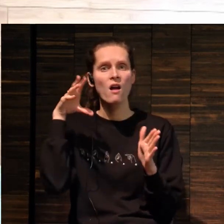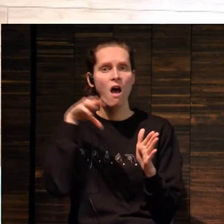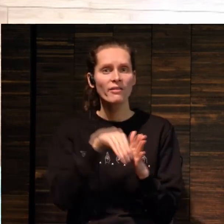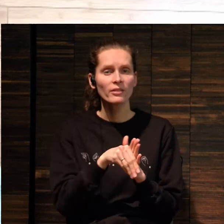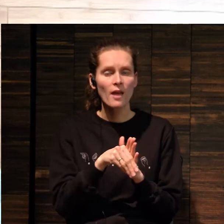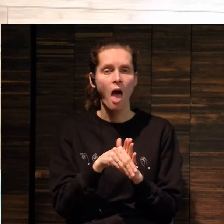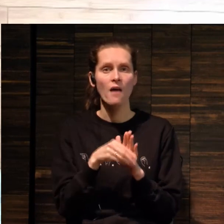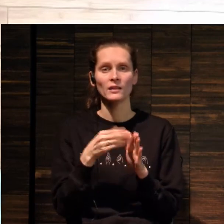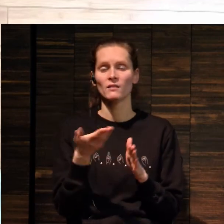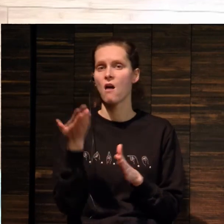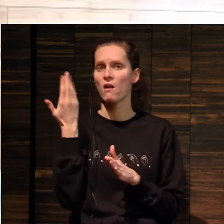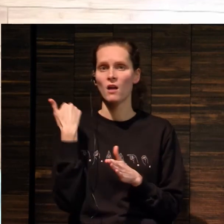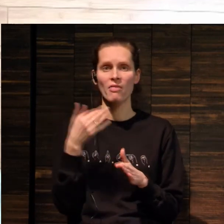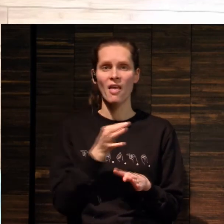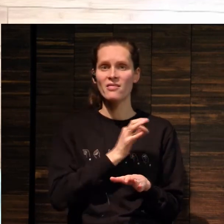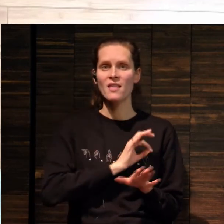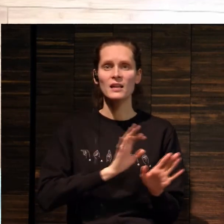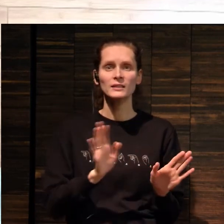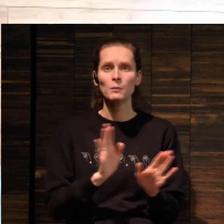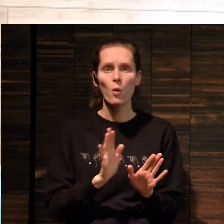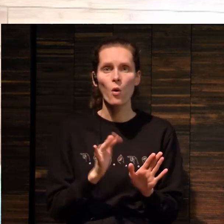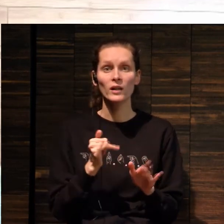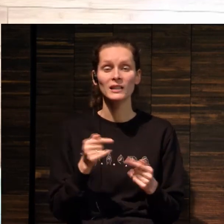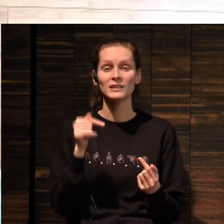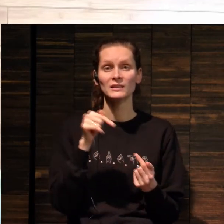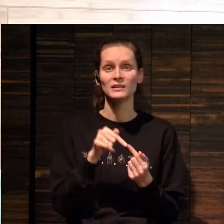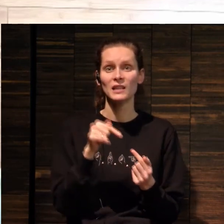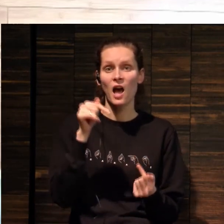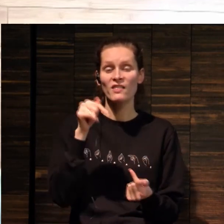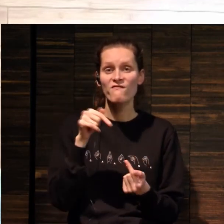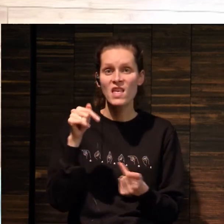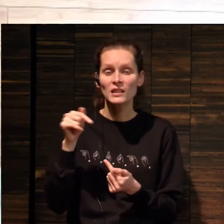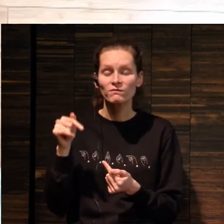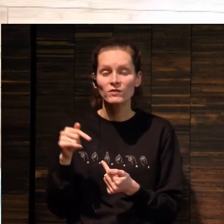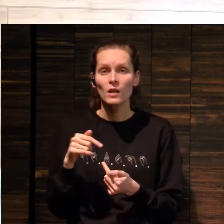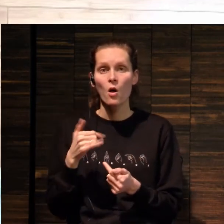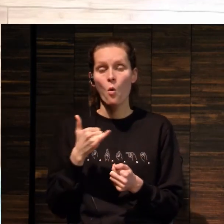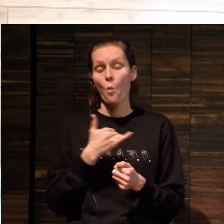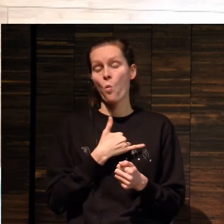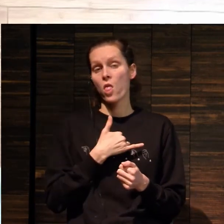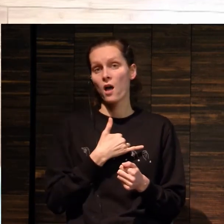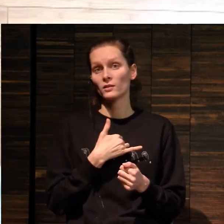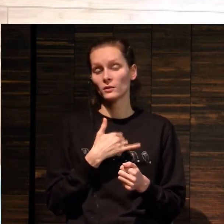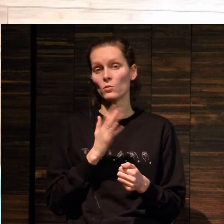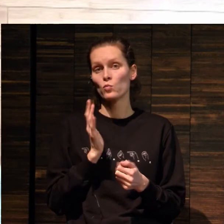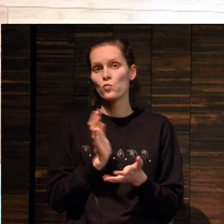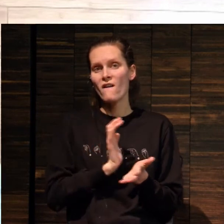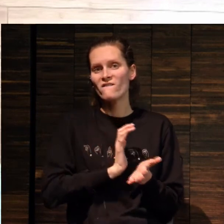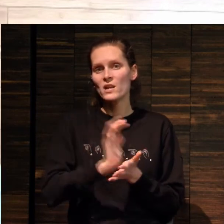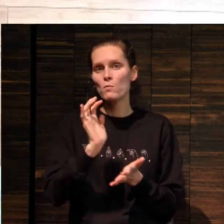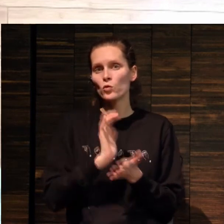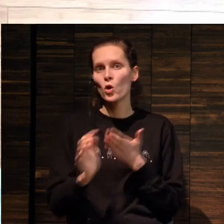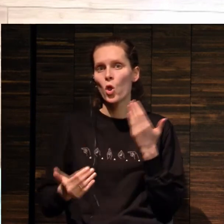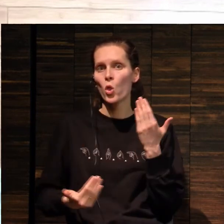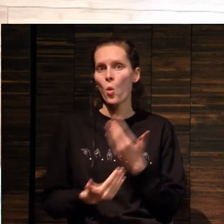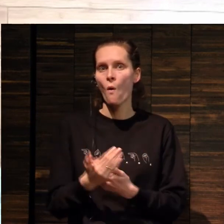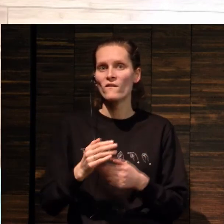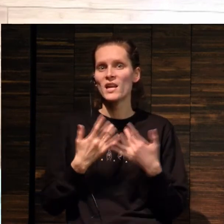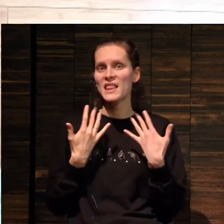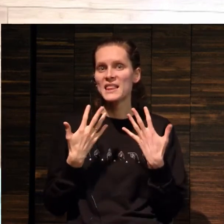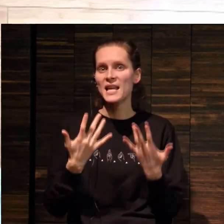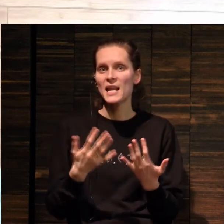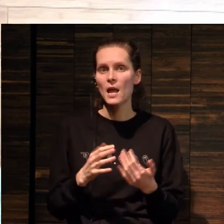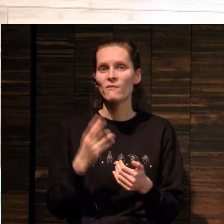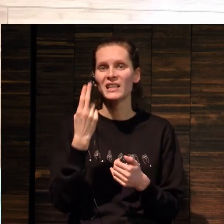WCAG 2.2 potentially coming out shortly. And that's going to change the entire standard. That might mean that all currently compliant sites